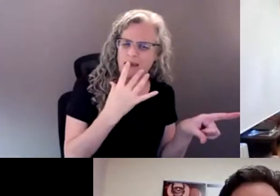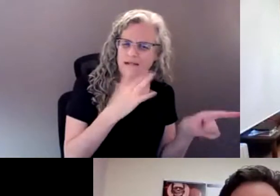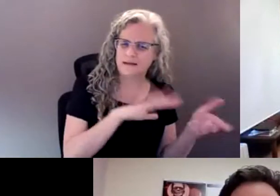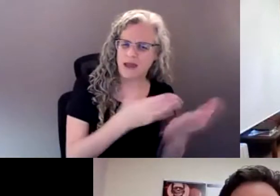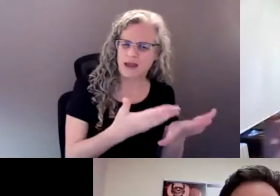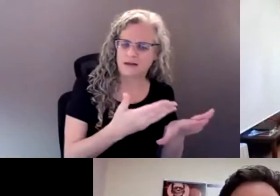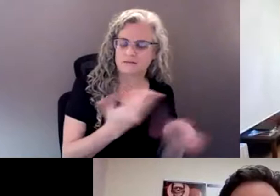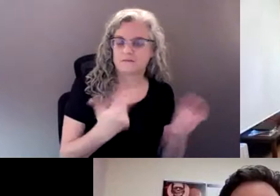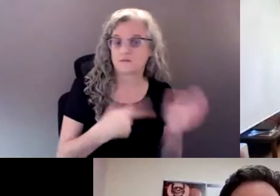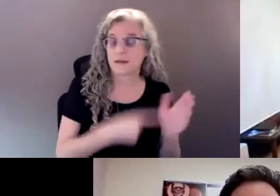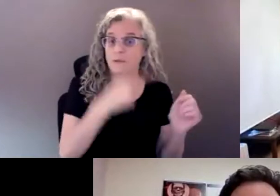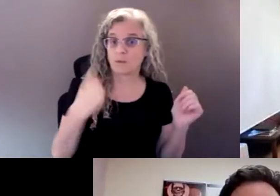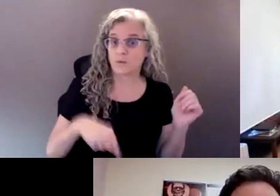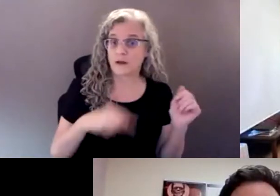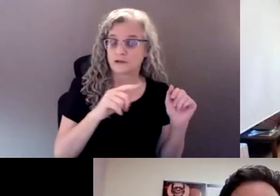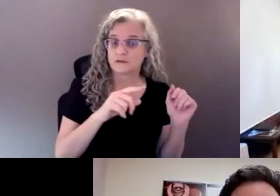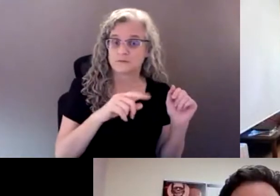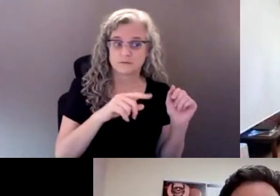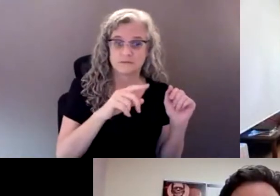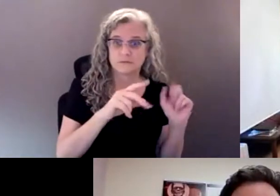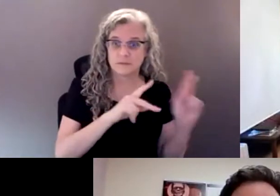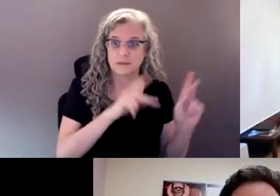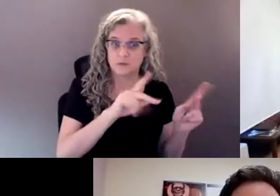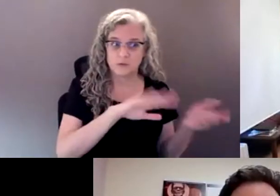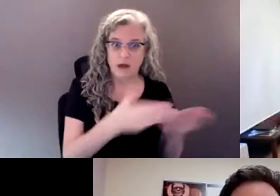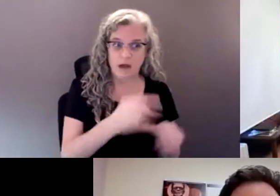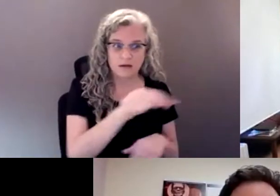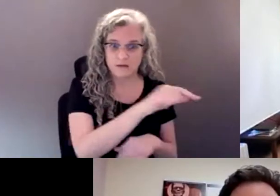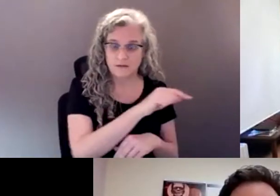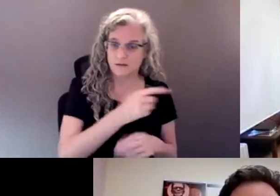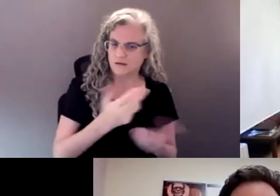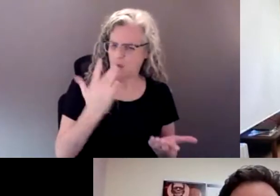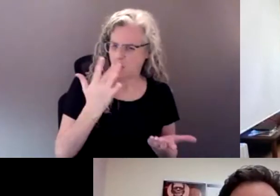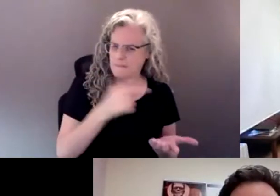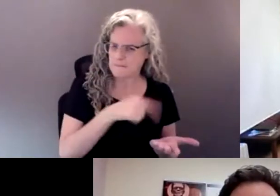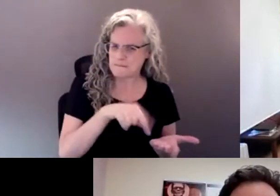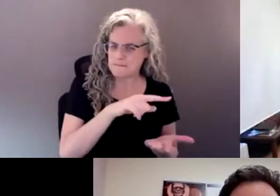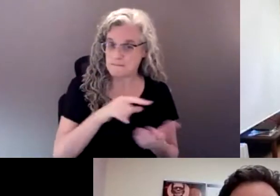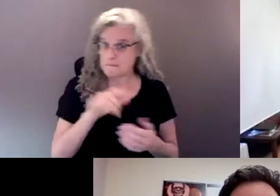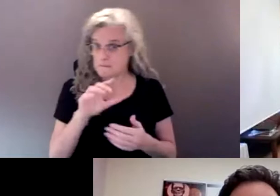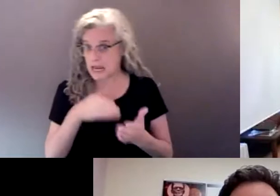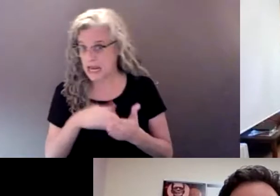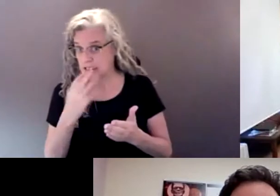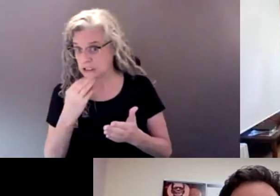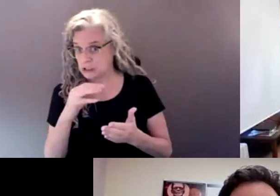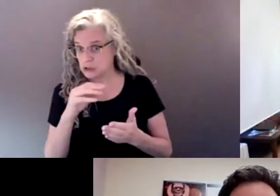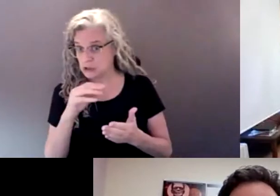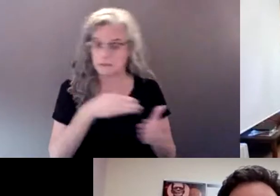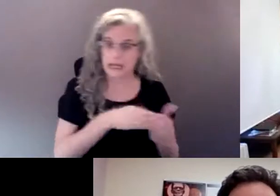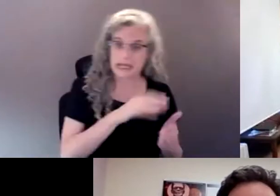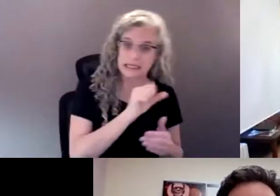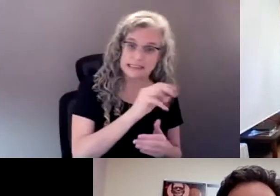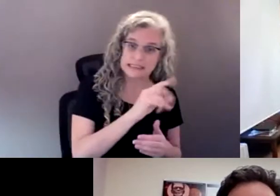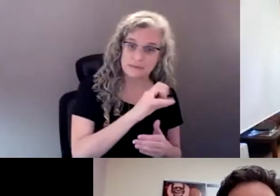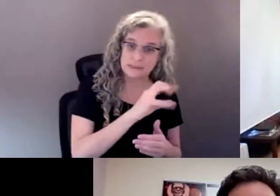Russians, the Soviets who died, et cetera, et cetera. Those are difficult questions, but I think it's really important